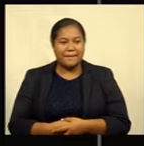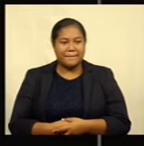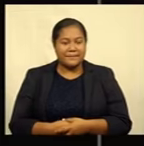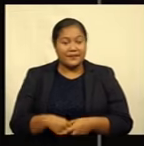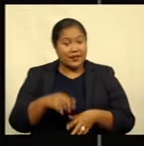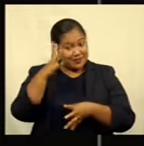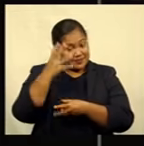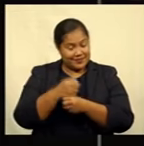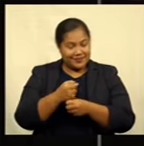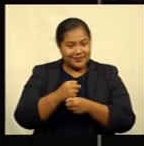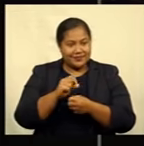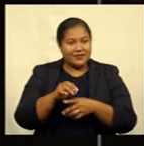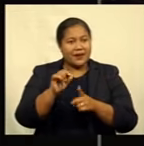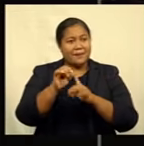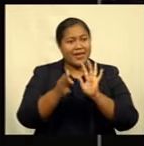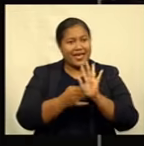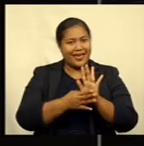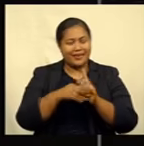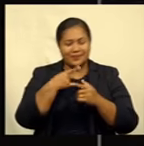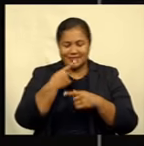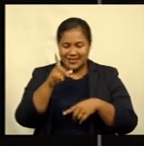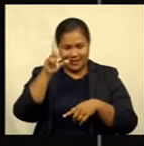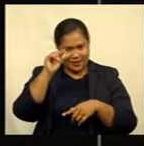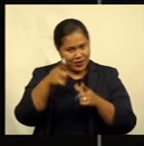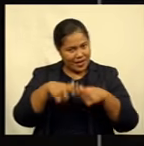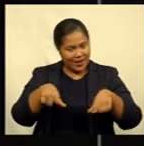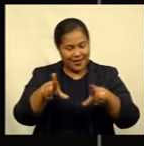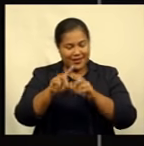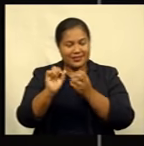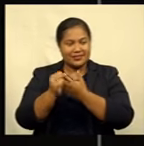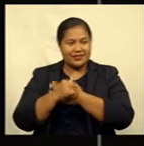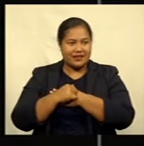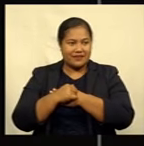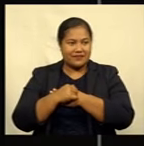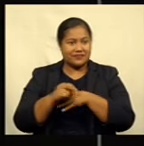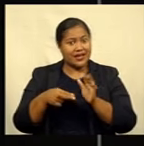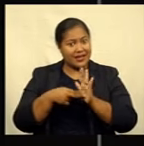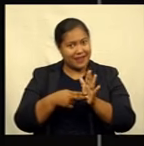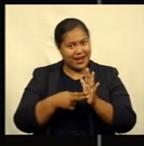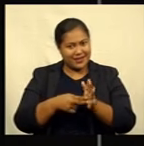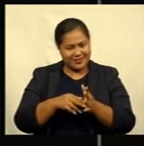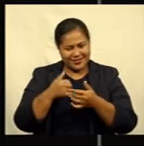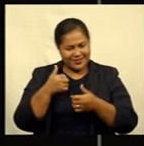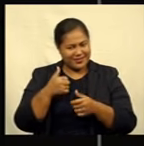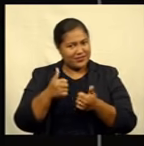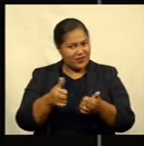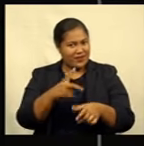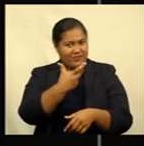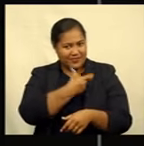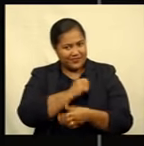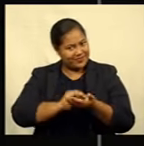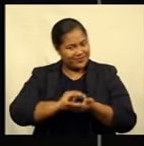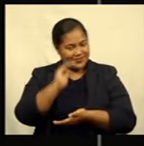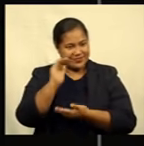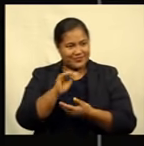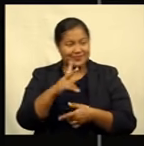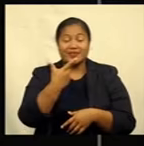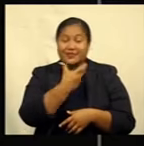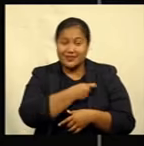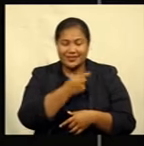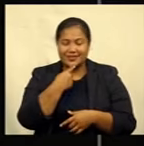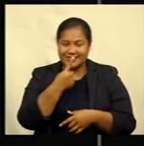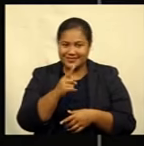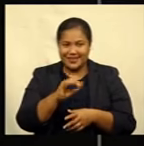And recapping our main stories, PM says Itoke land is safe. Nandi drive-through a hit and get vaccinated, says former